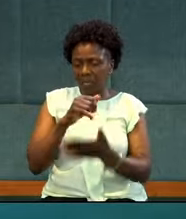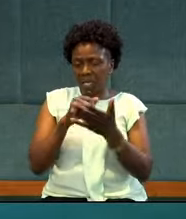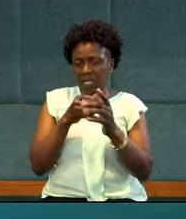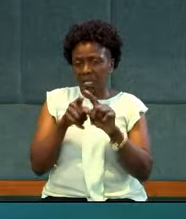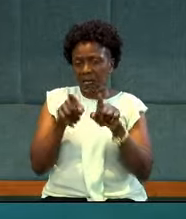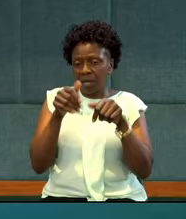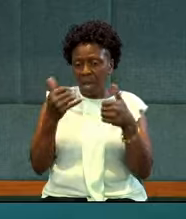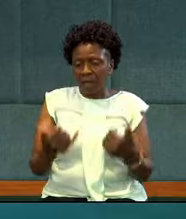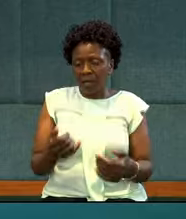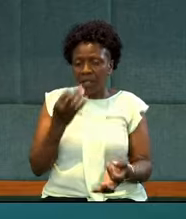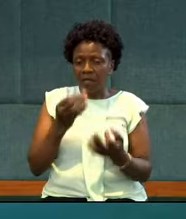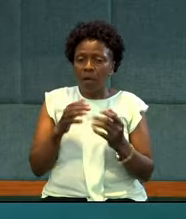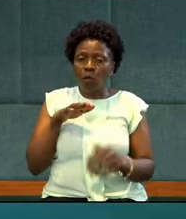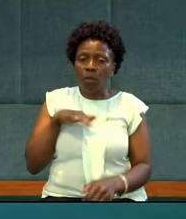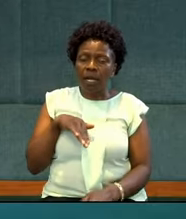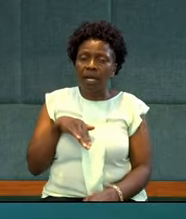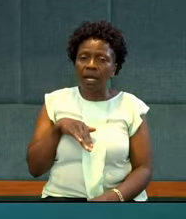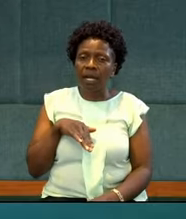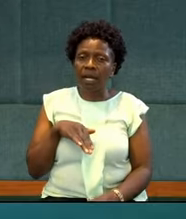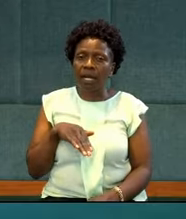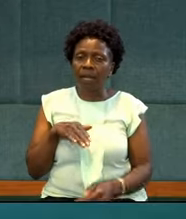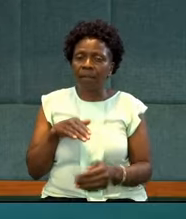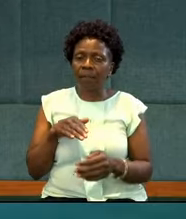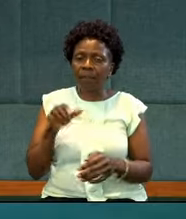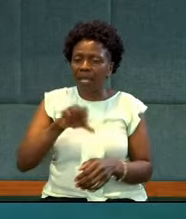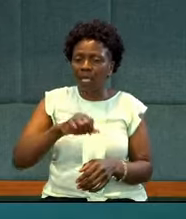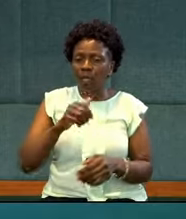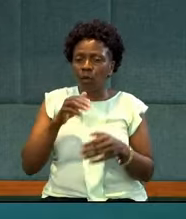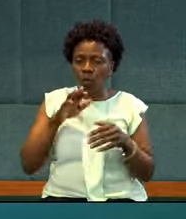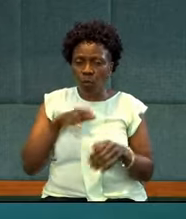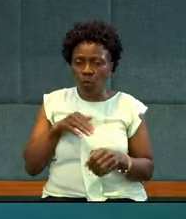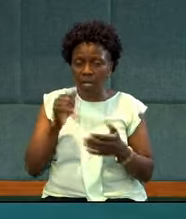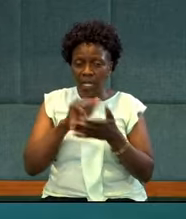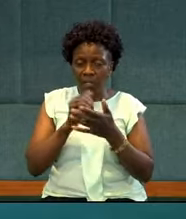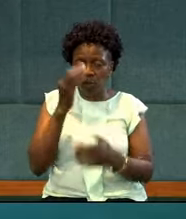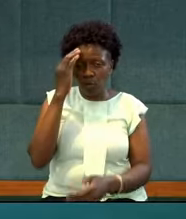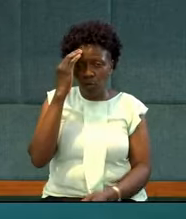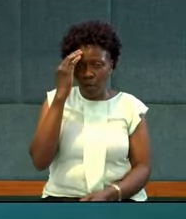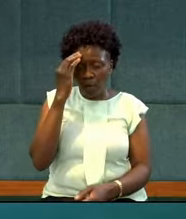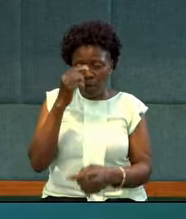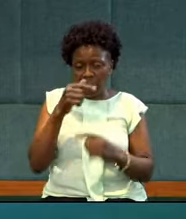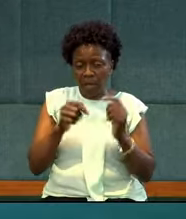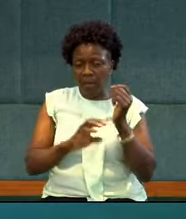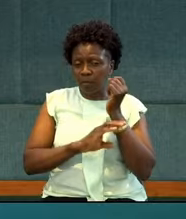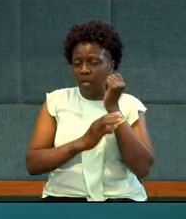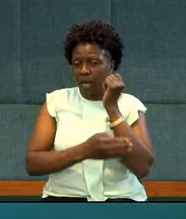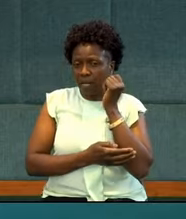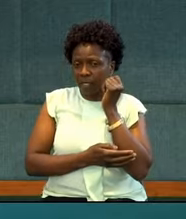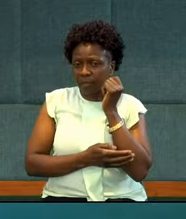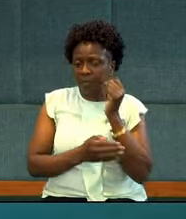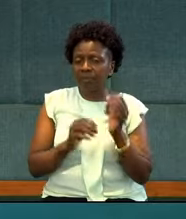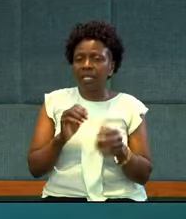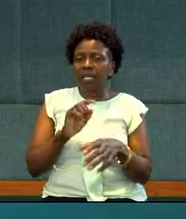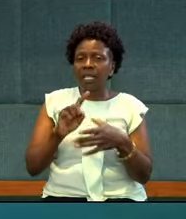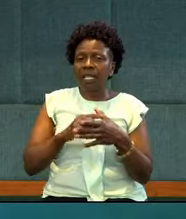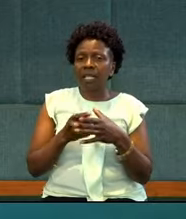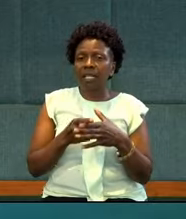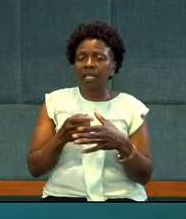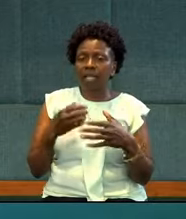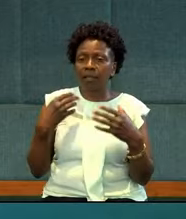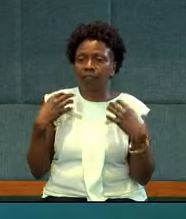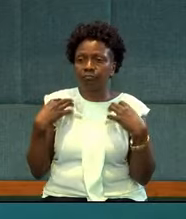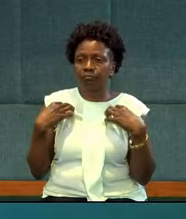now, if a woman, any woman that you know, becomes pregnant, and the